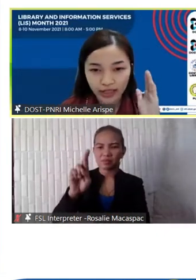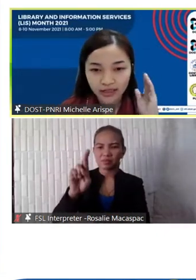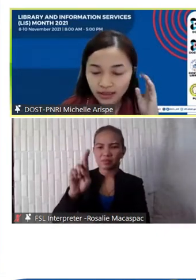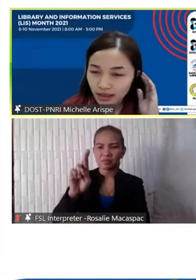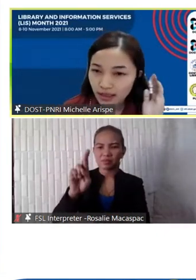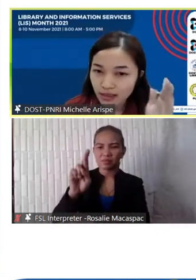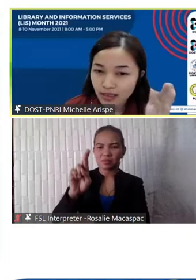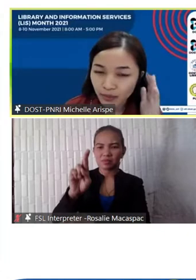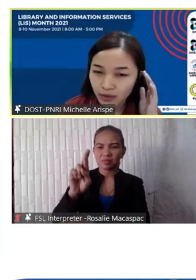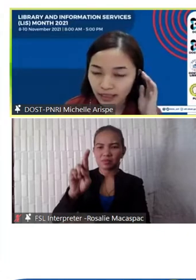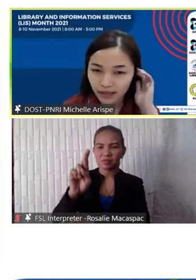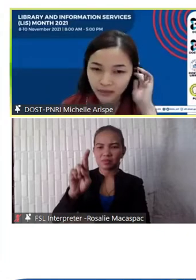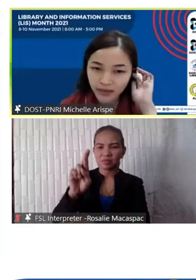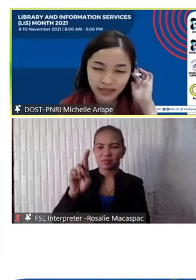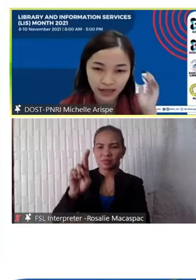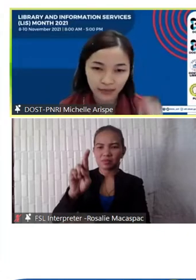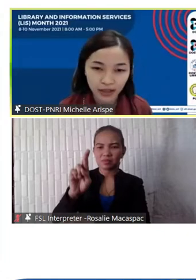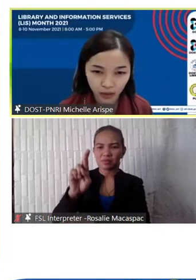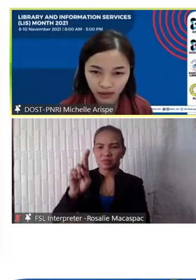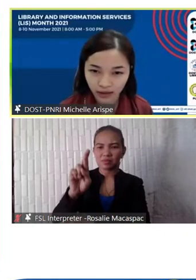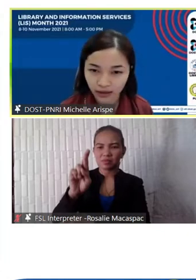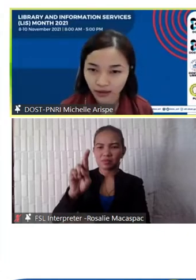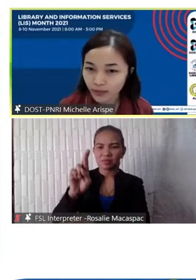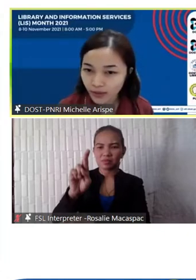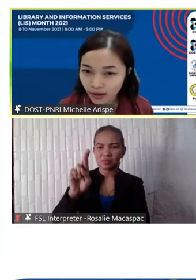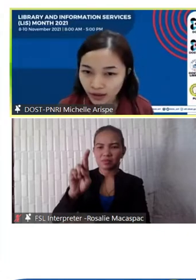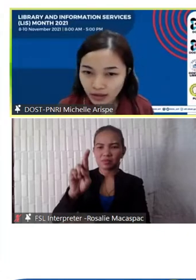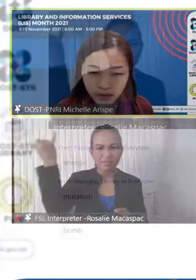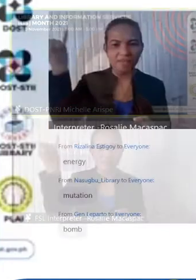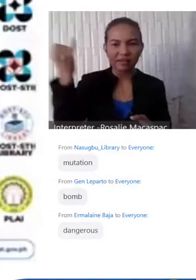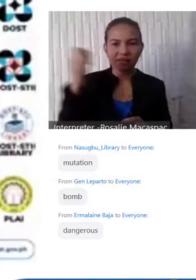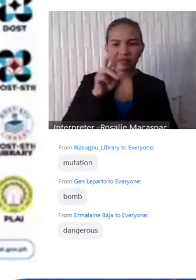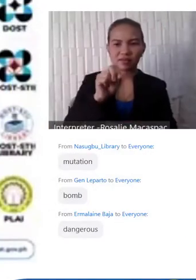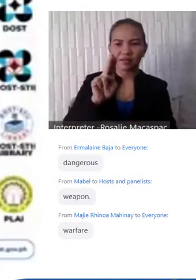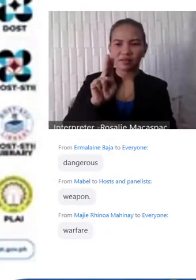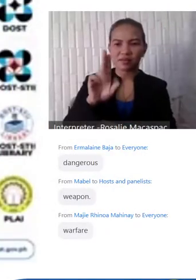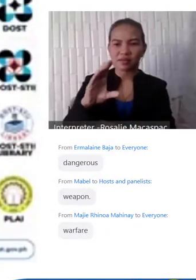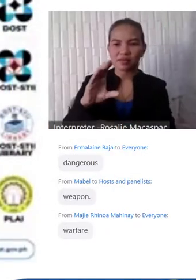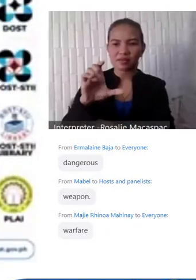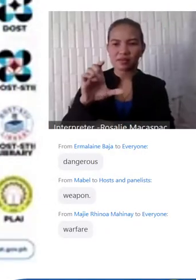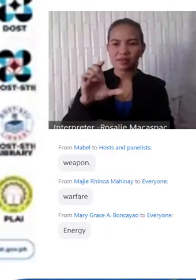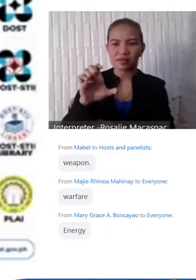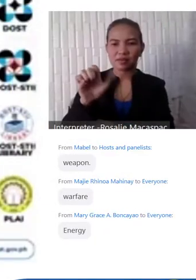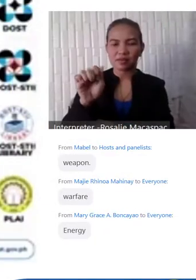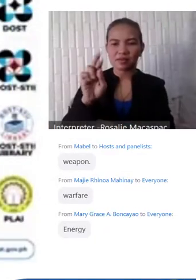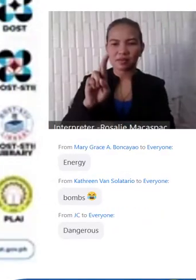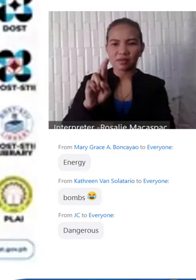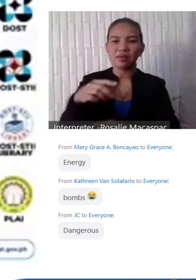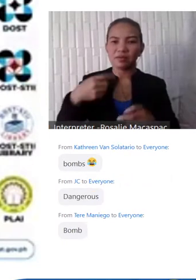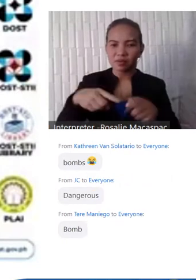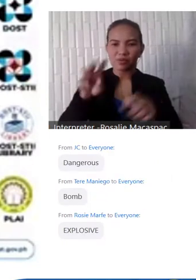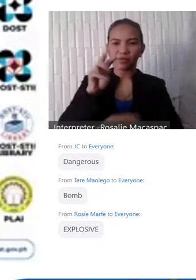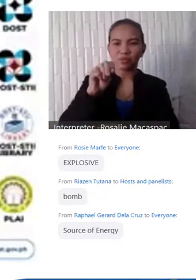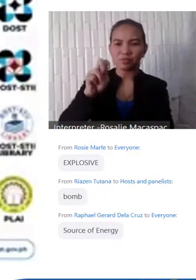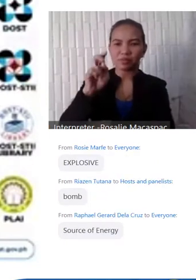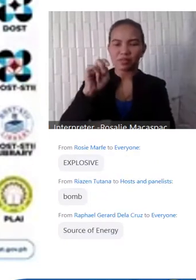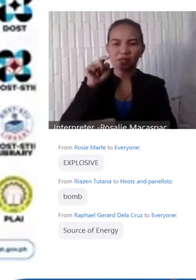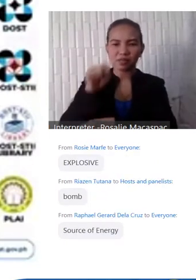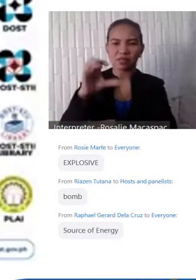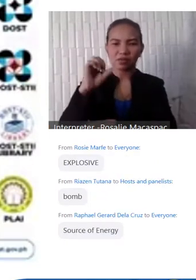or phrase na naiisip po natin pag sinabing nuclear? So please go to menti.com and type in the code